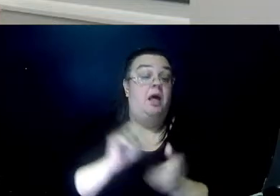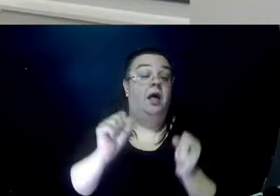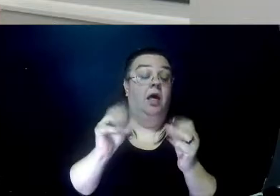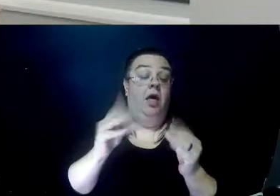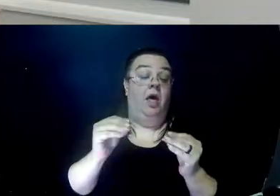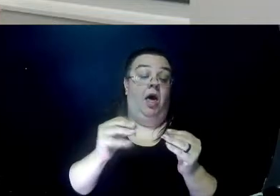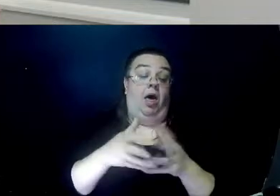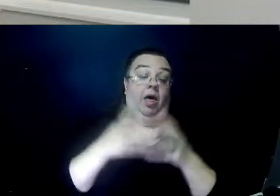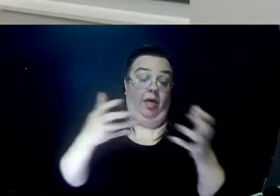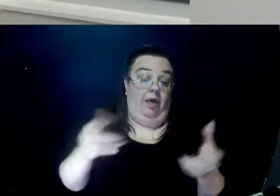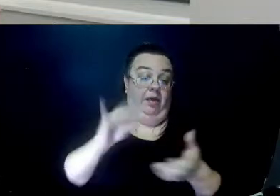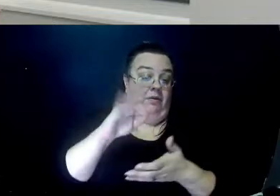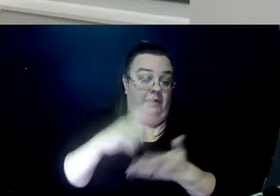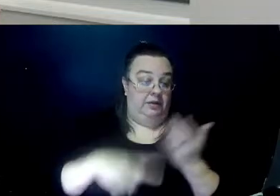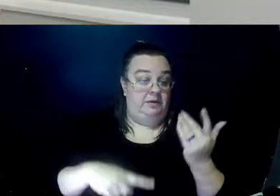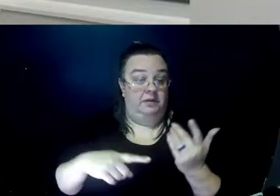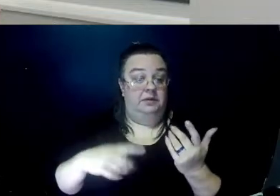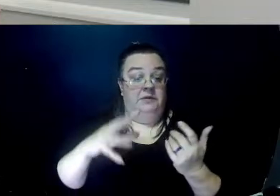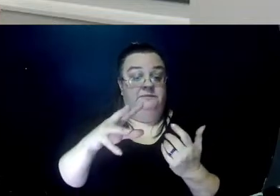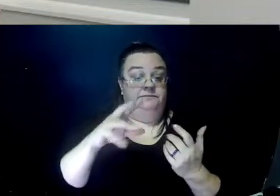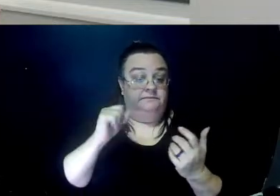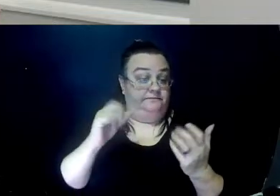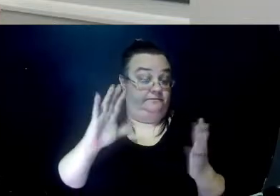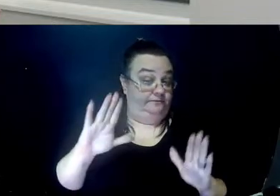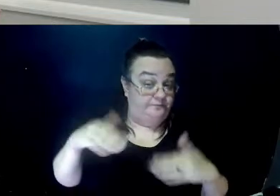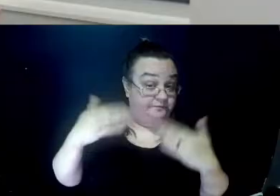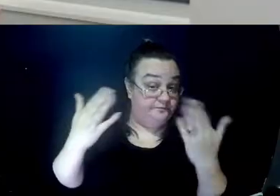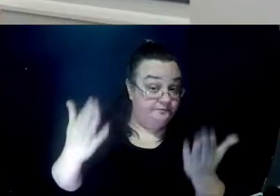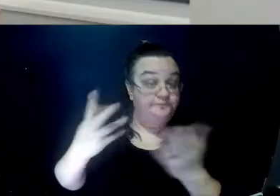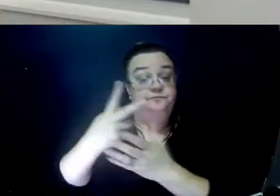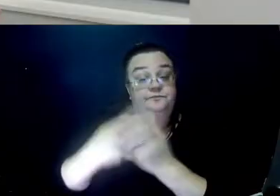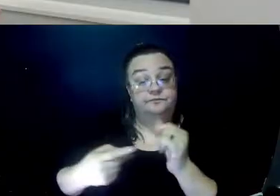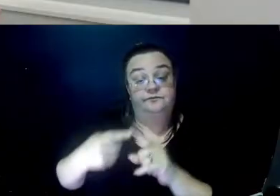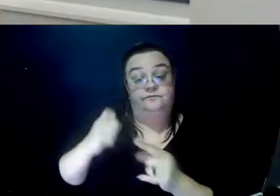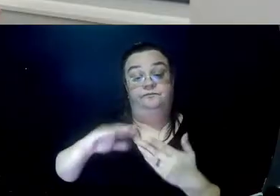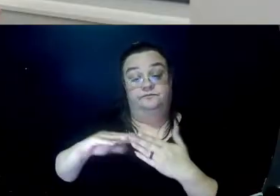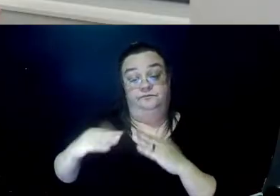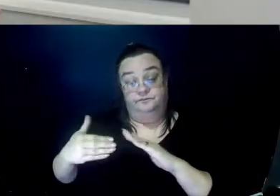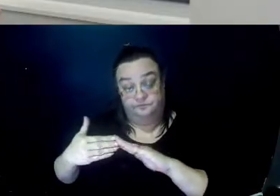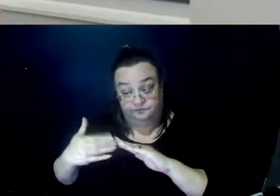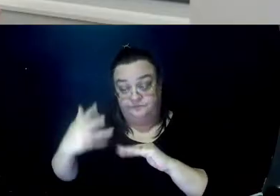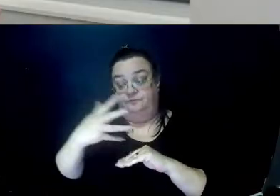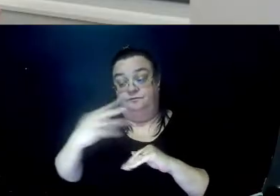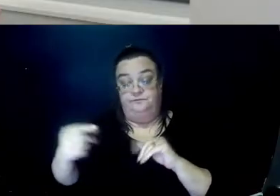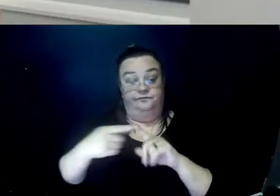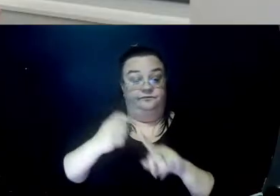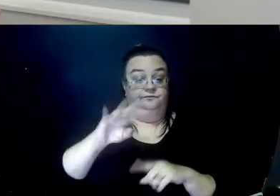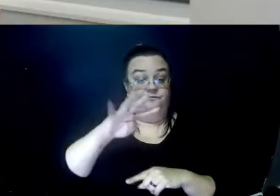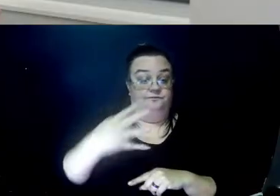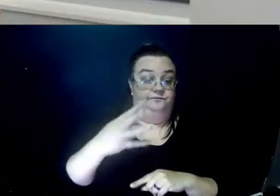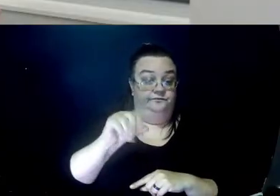a lot of what was brought up, both from the town and from the Fourth